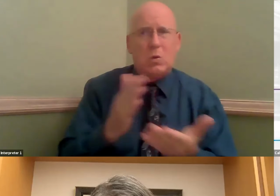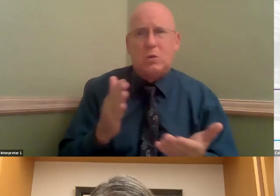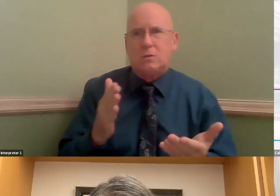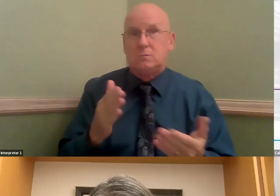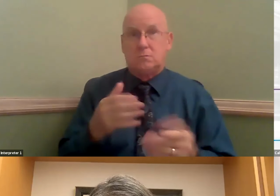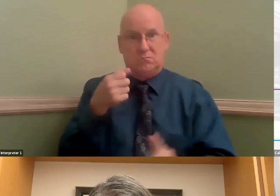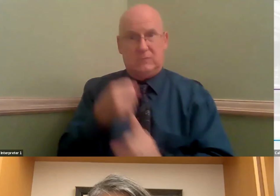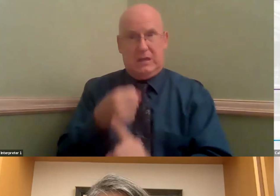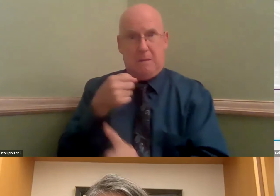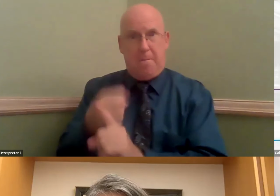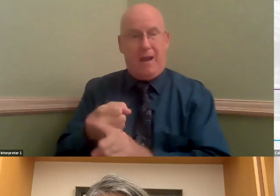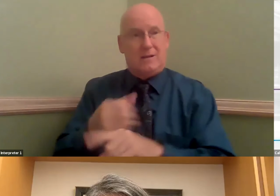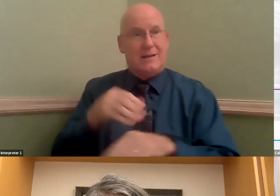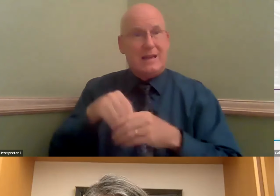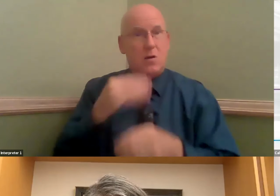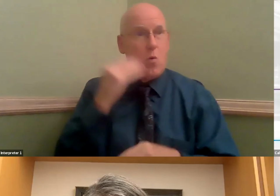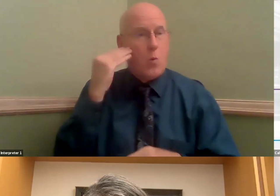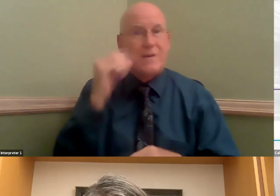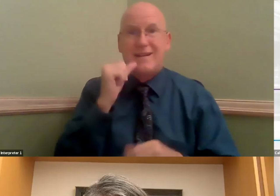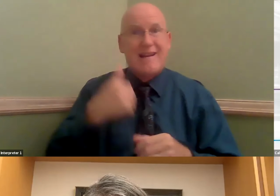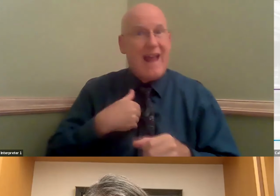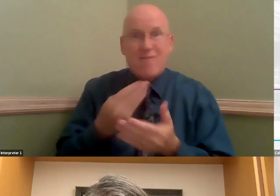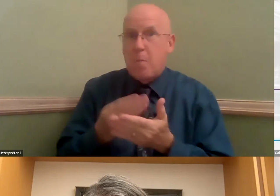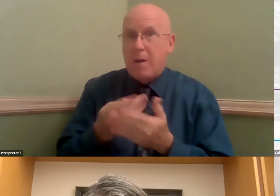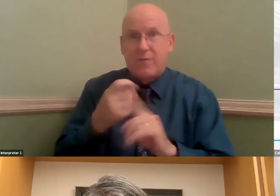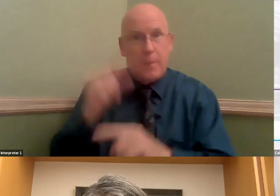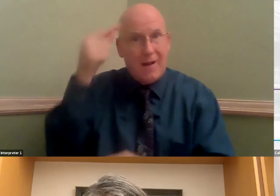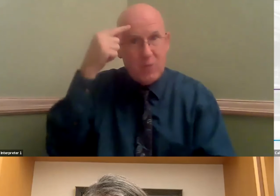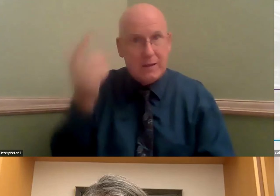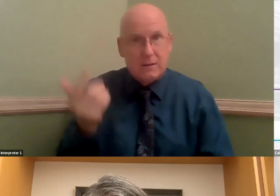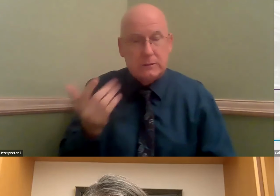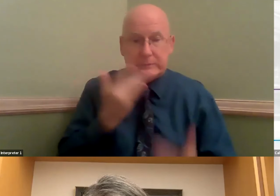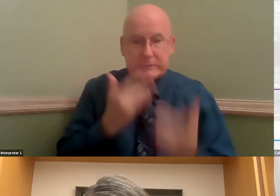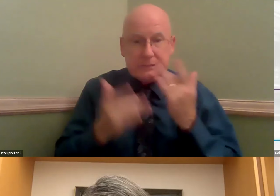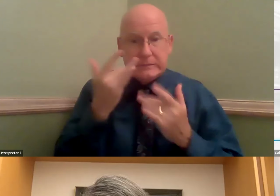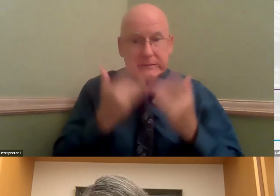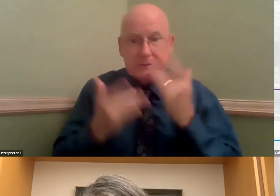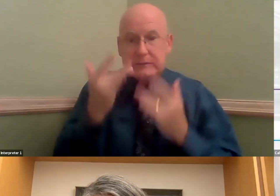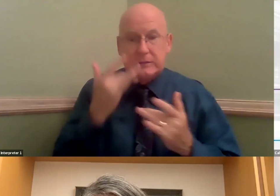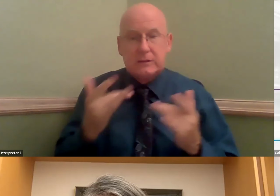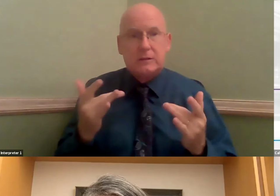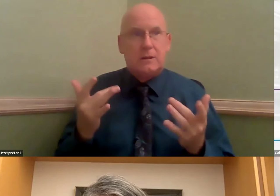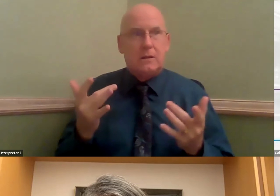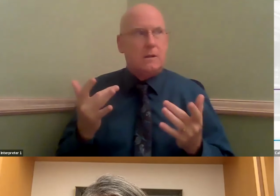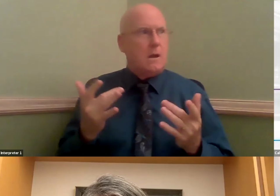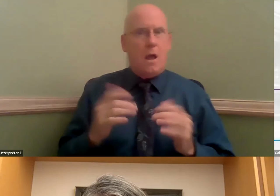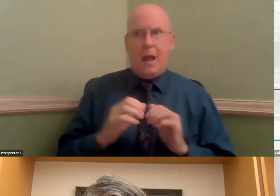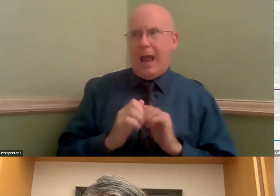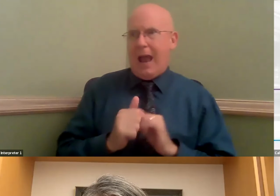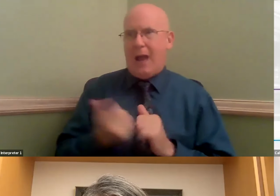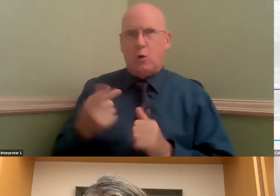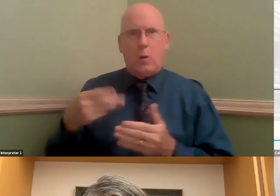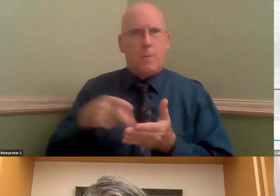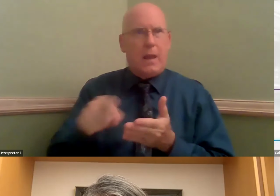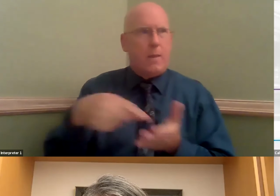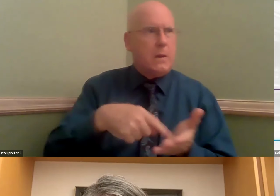many homes that didn't have that income coming in, and they were literally rudderless trying to figure out how to make ends meet.